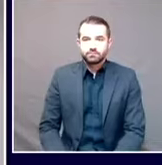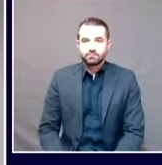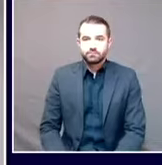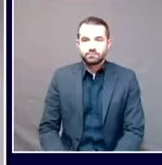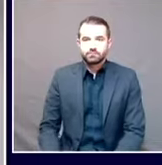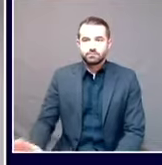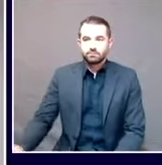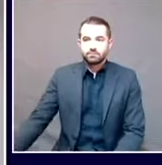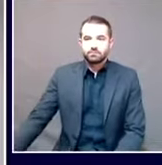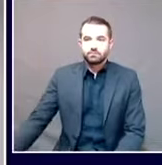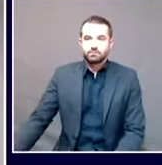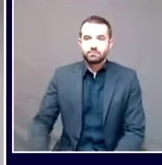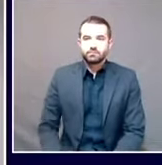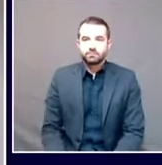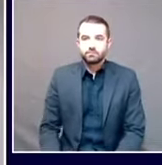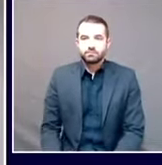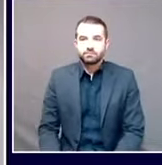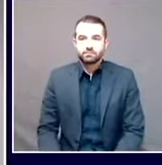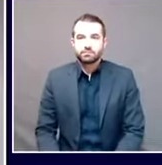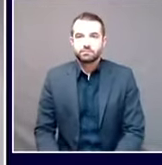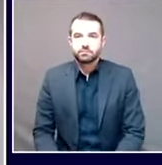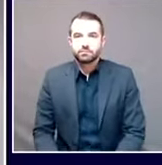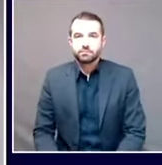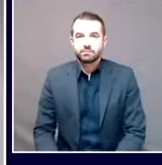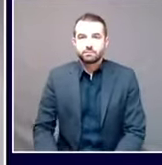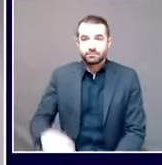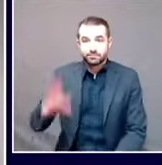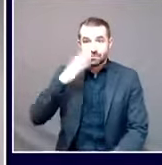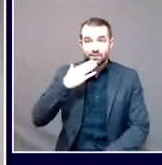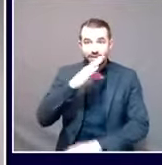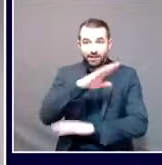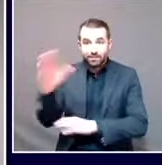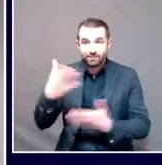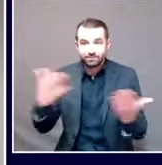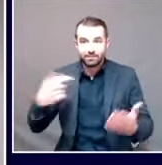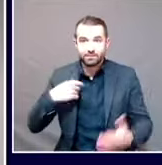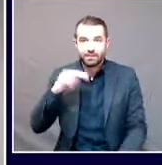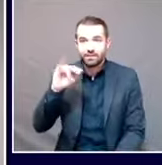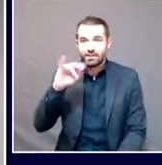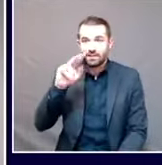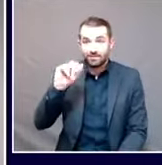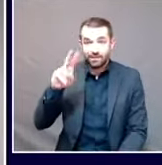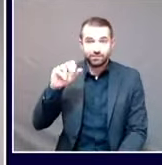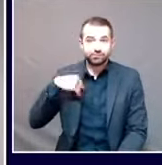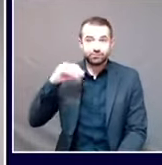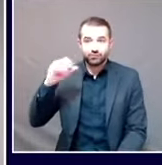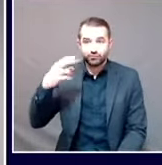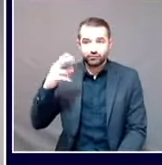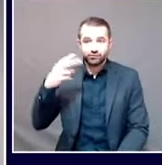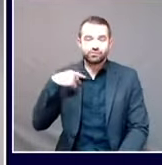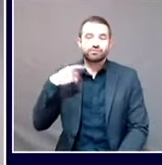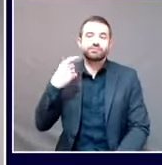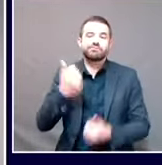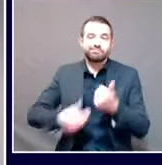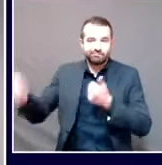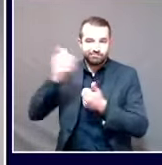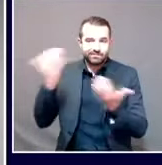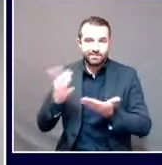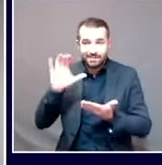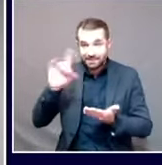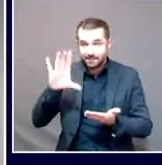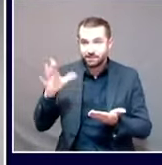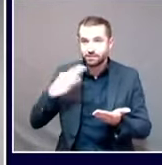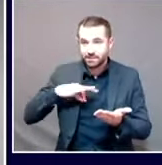Good afternoon everyone. I'm Nirav Shah, the director of Maine's Center for Disease Control and Prevention, and I am joined this